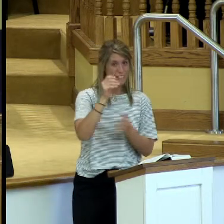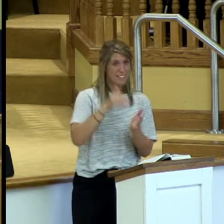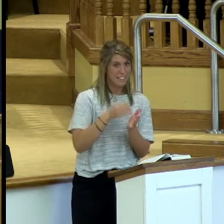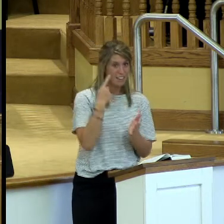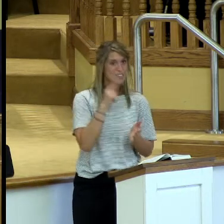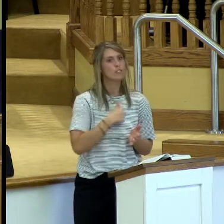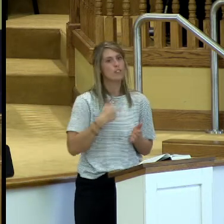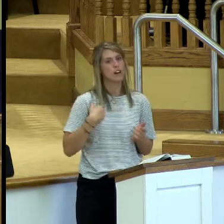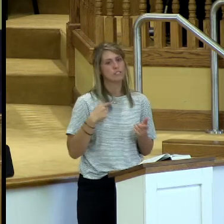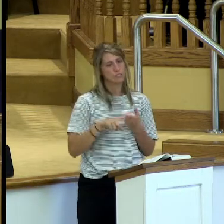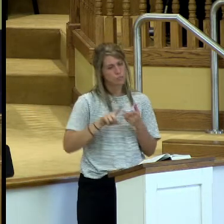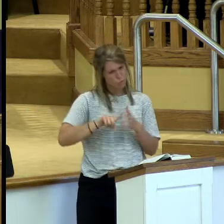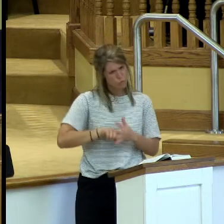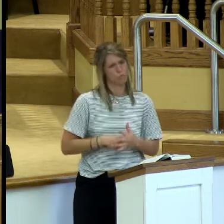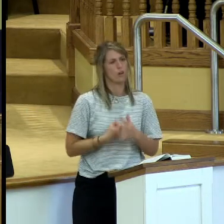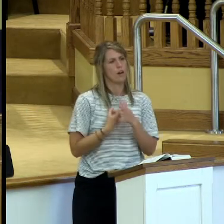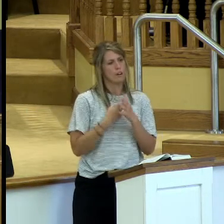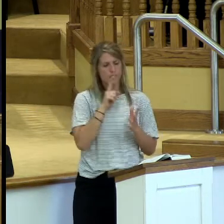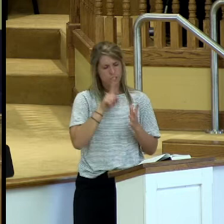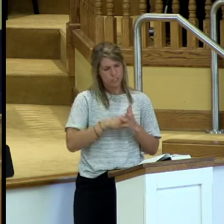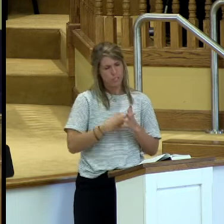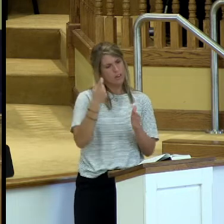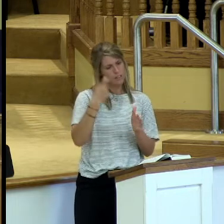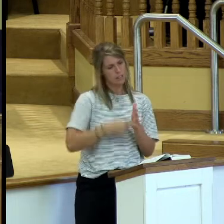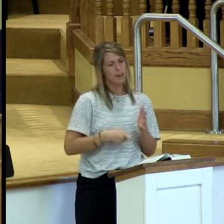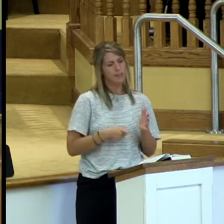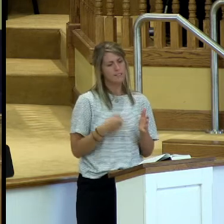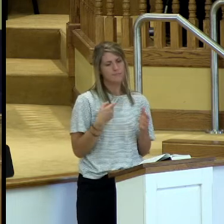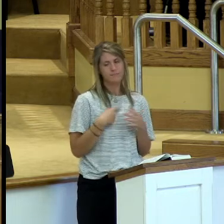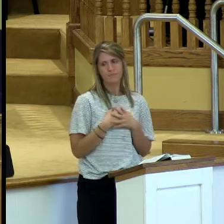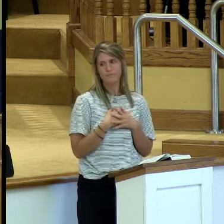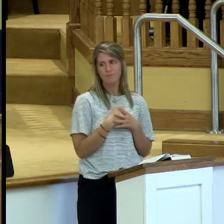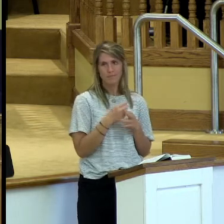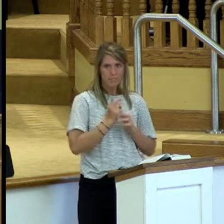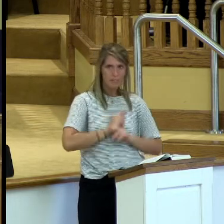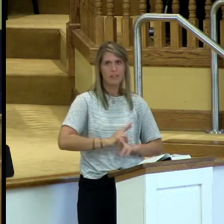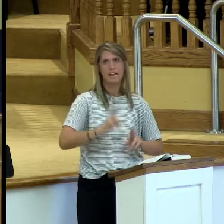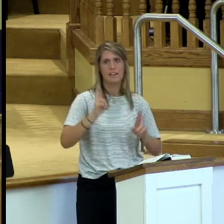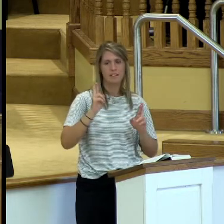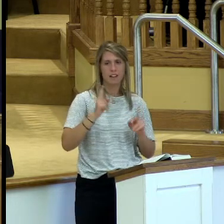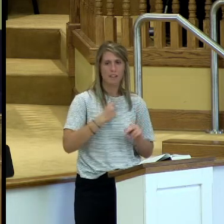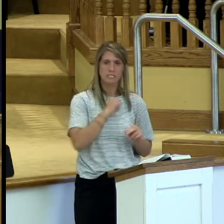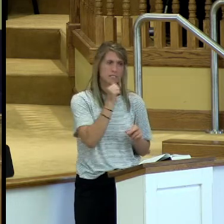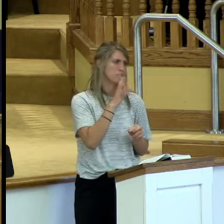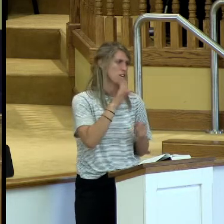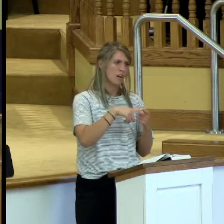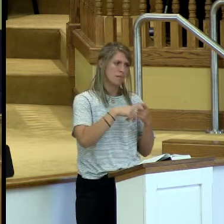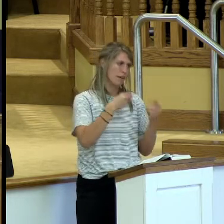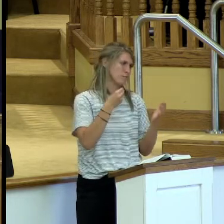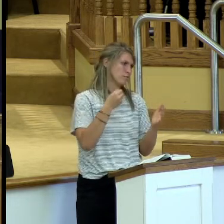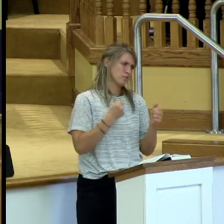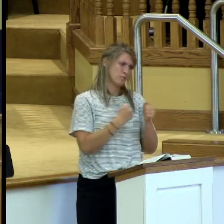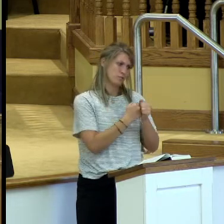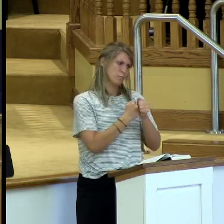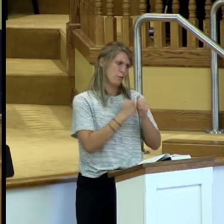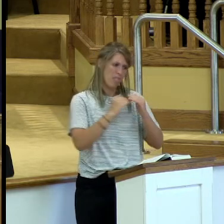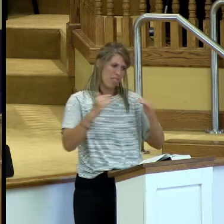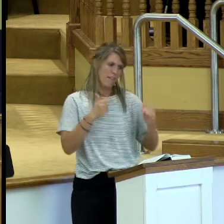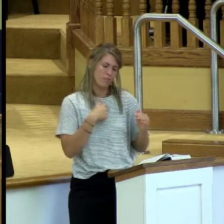for us to start, just for startup costs. The big dummy. Here we go. Didn't even talk about the support level we